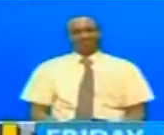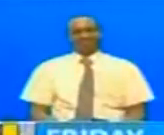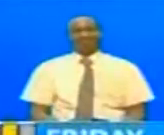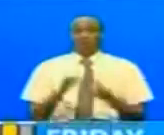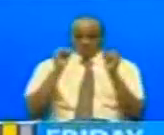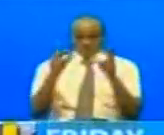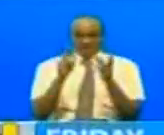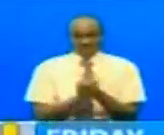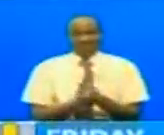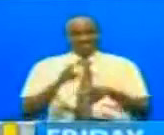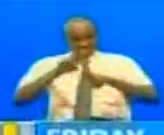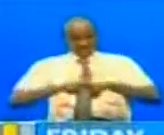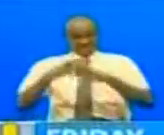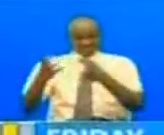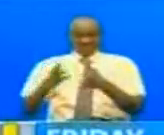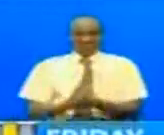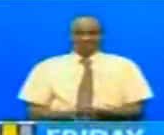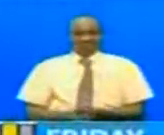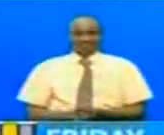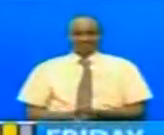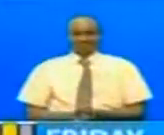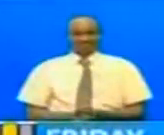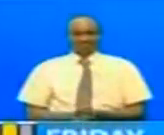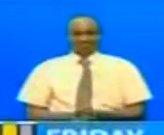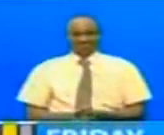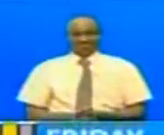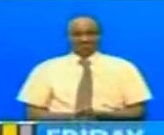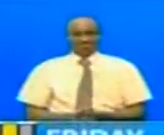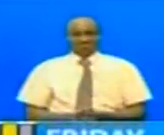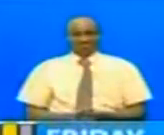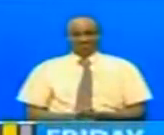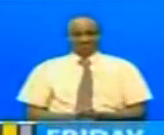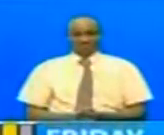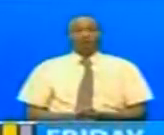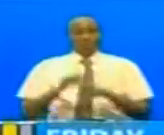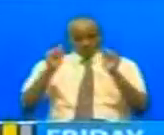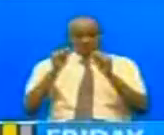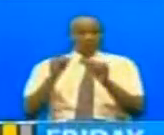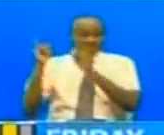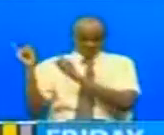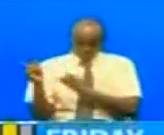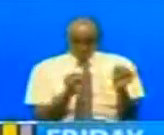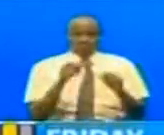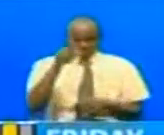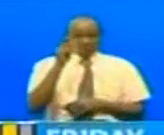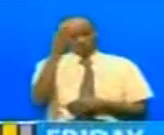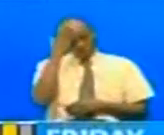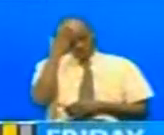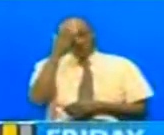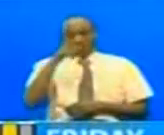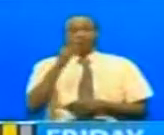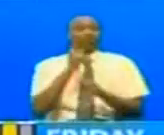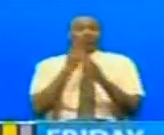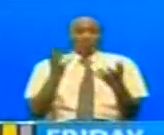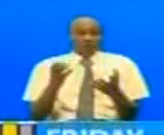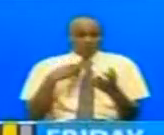All right, there you go. Have a seat. Thank you. So you'll have to introduce yourself to the audience. You know, like how you did it. You know, like how we